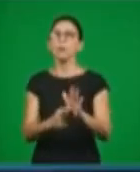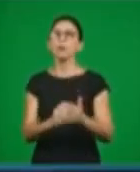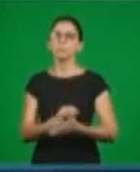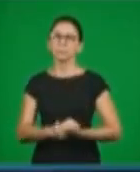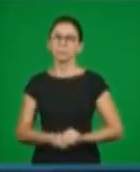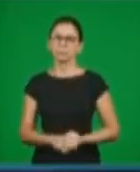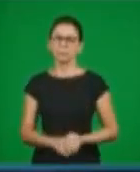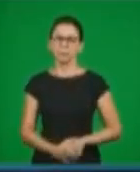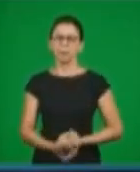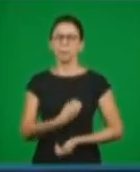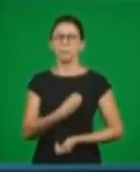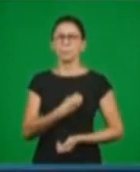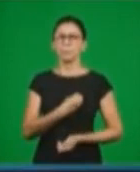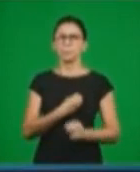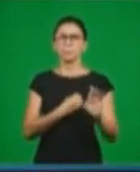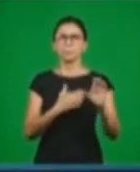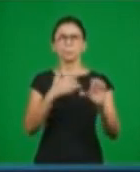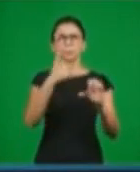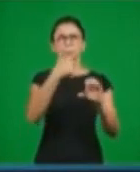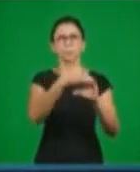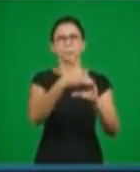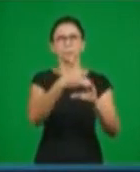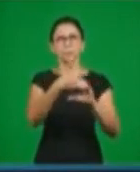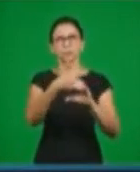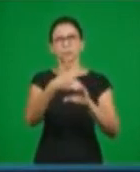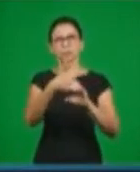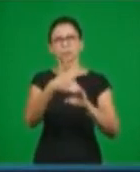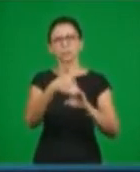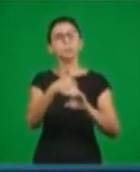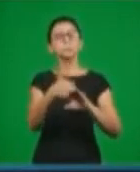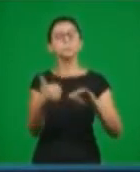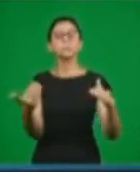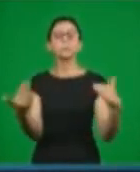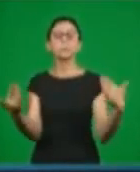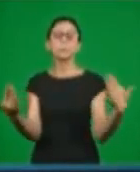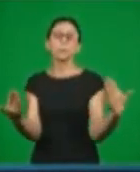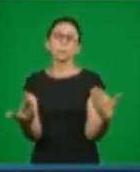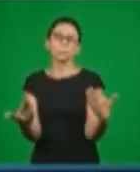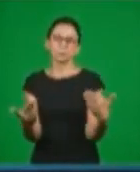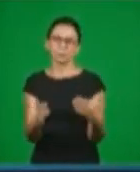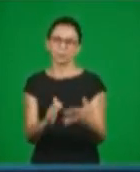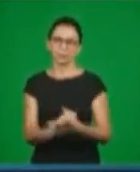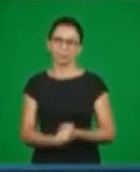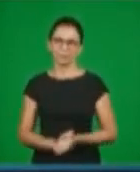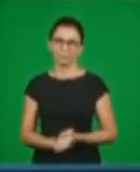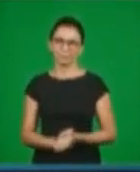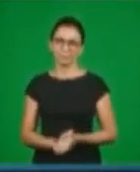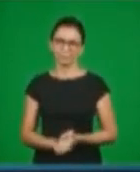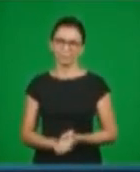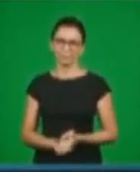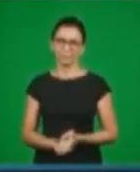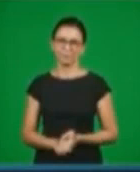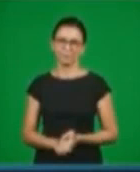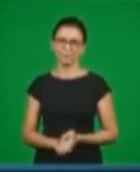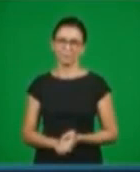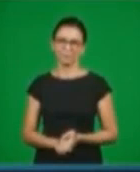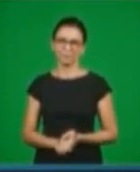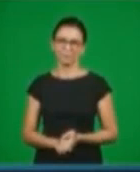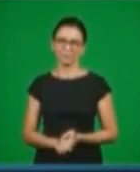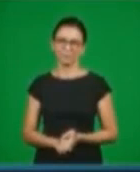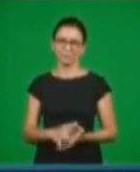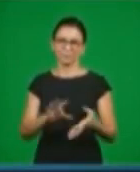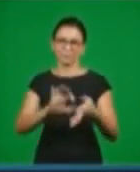17-22. Show a participation of Christianity in our days. What is the participation of